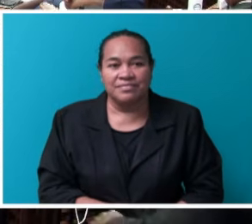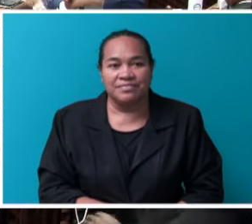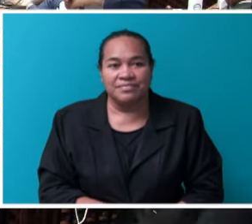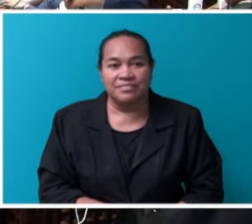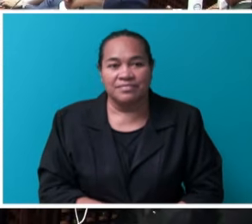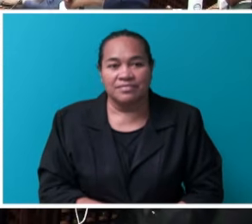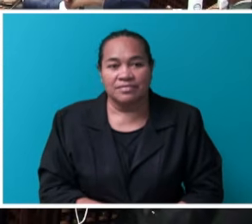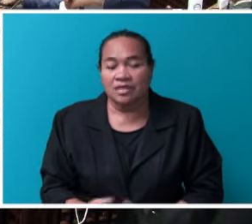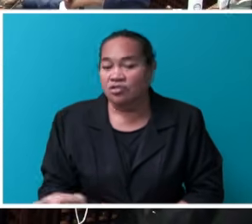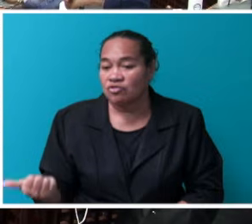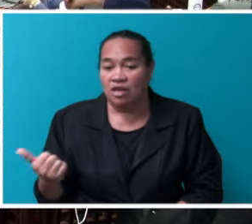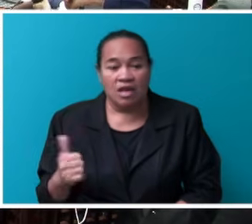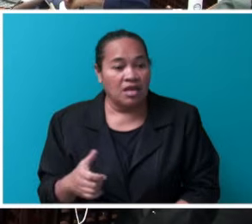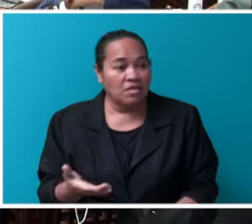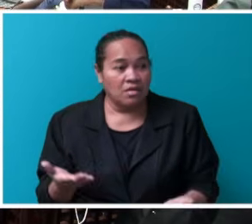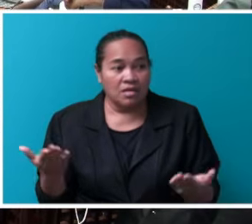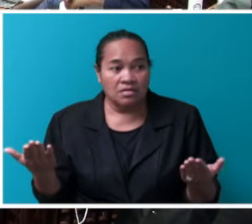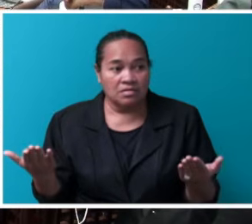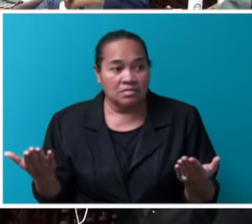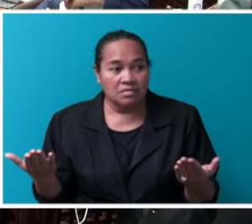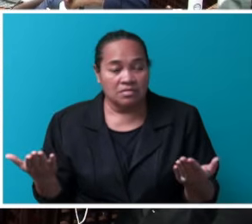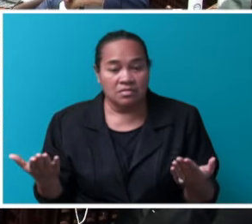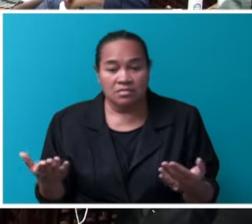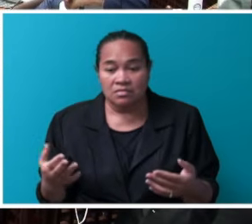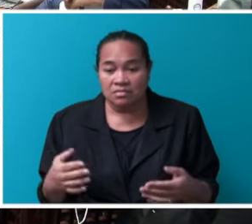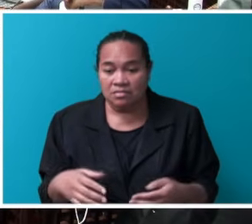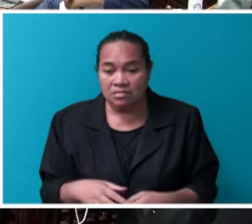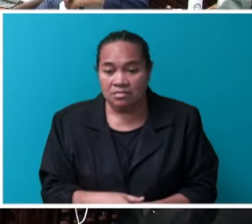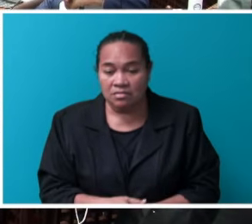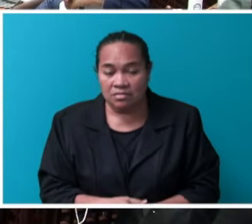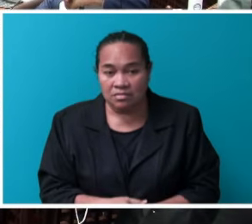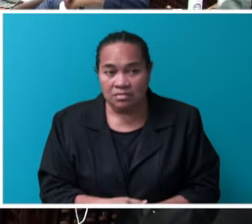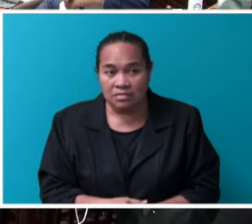Are there any speakers?